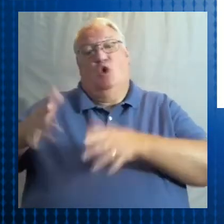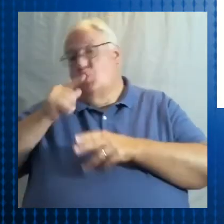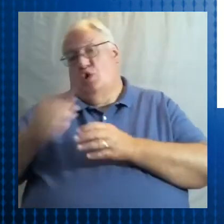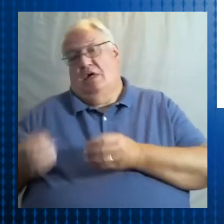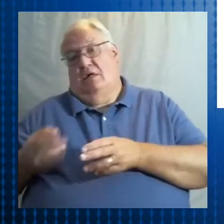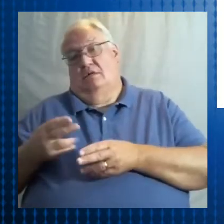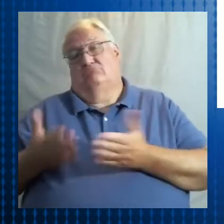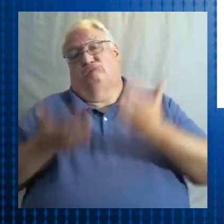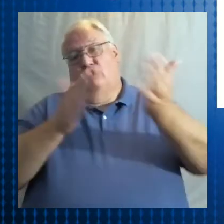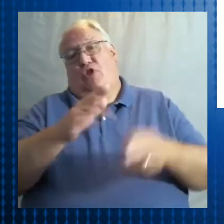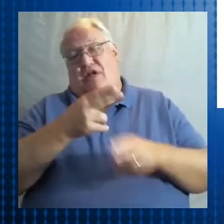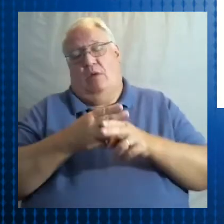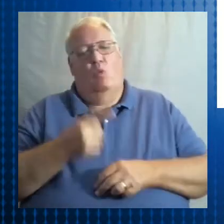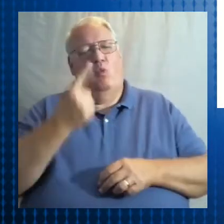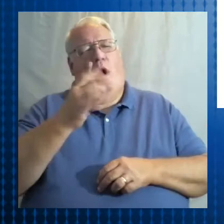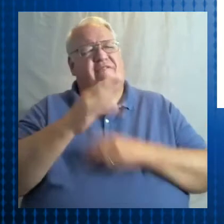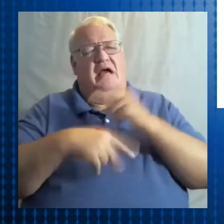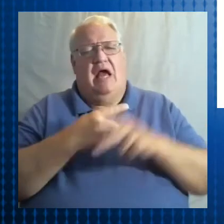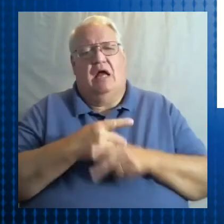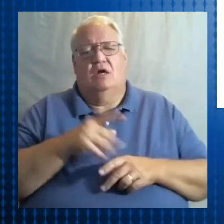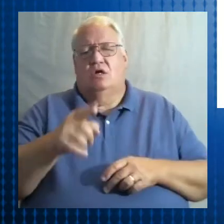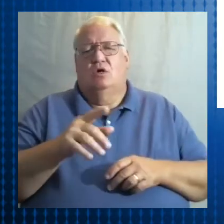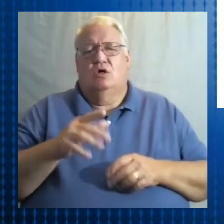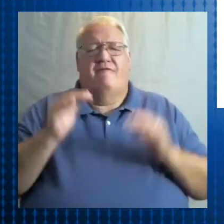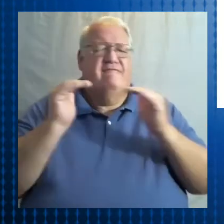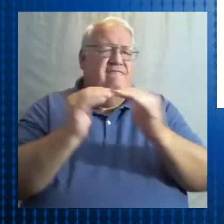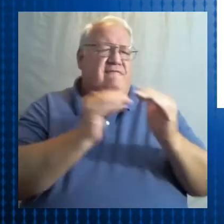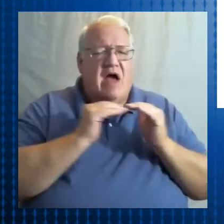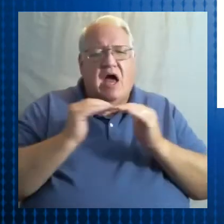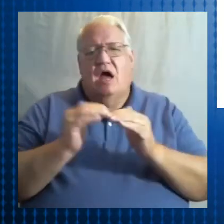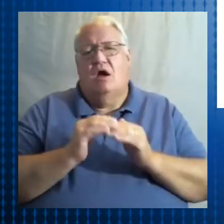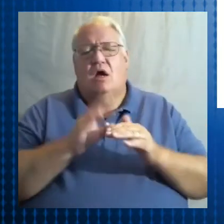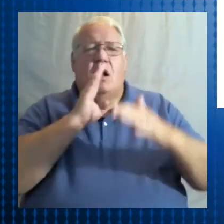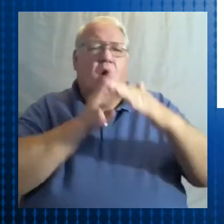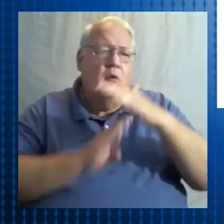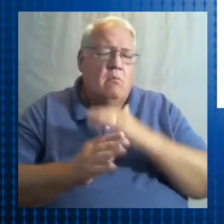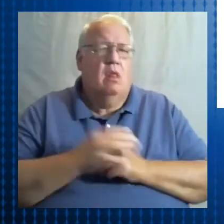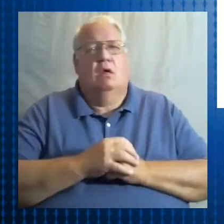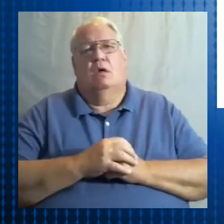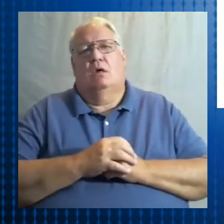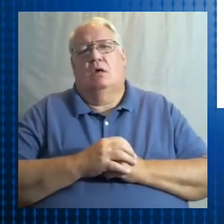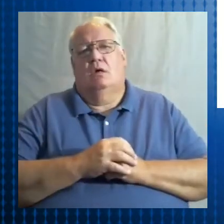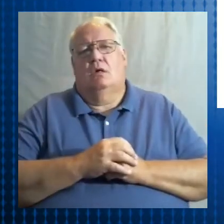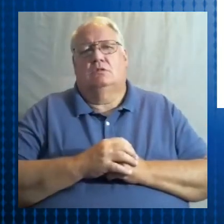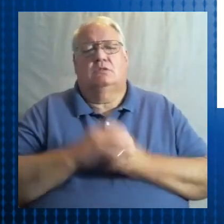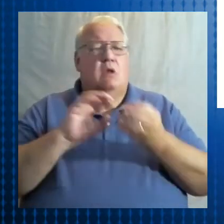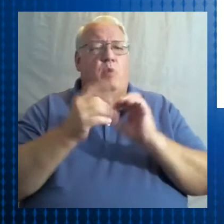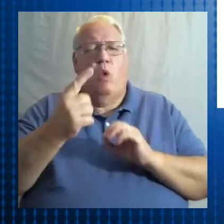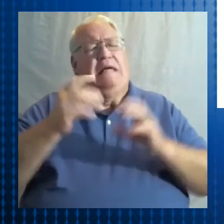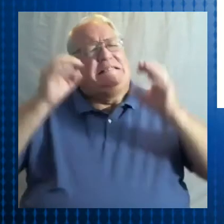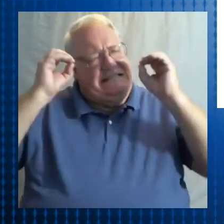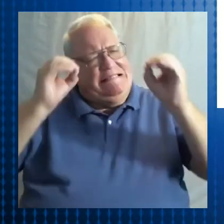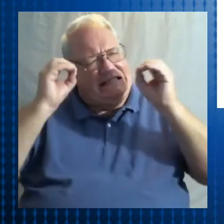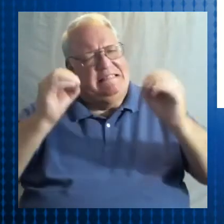kind. Her superpowers are fairness and humility. She is the ultimate educator because she